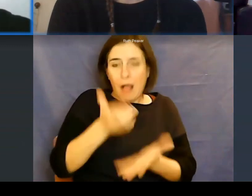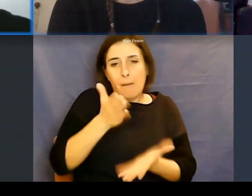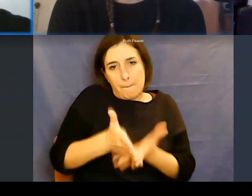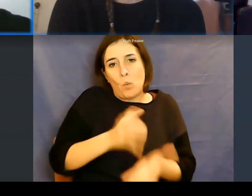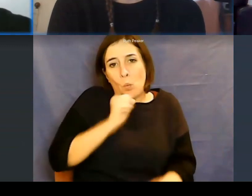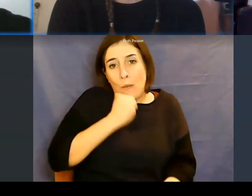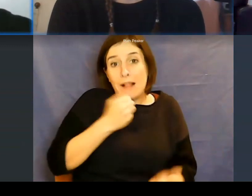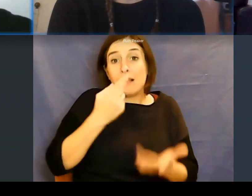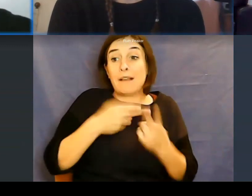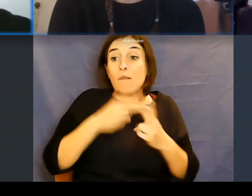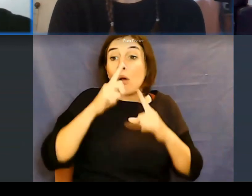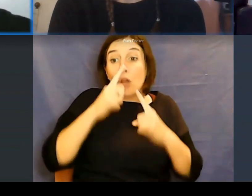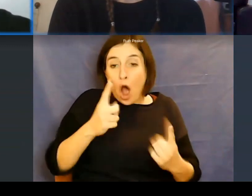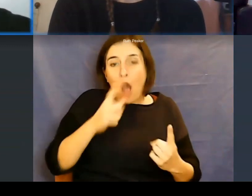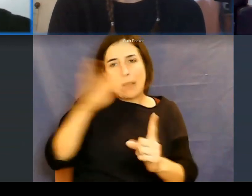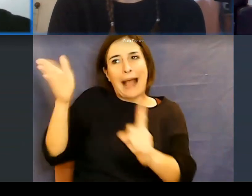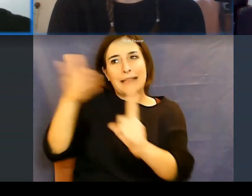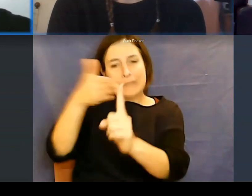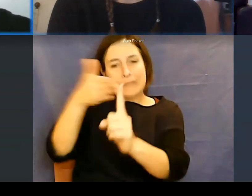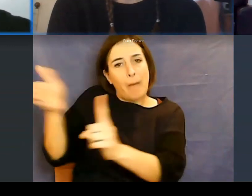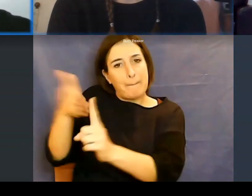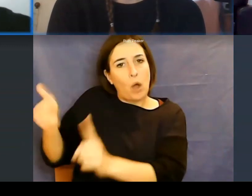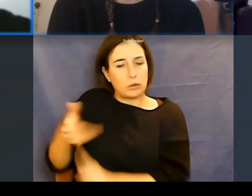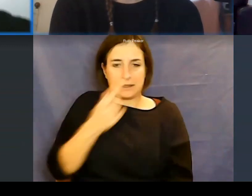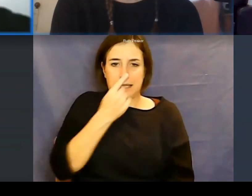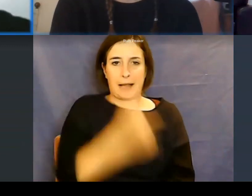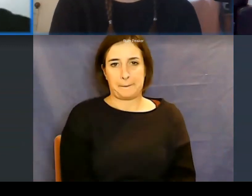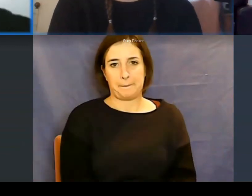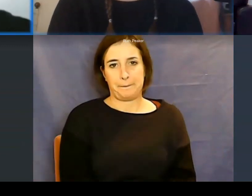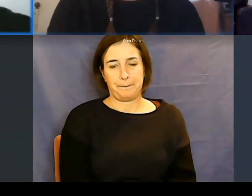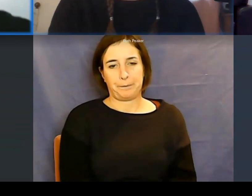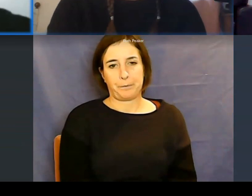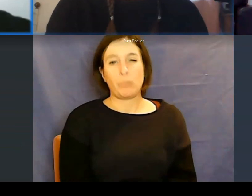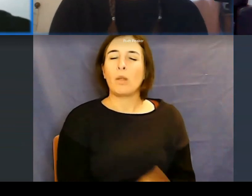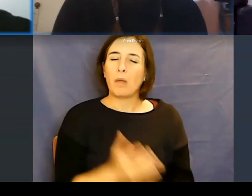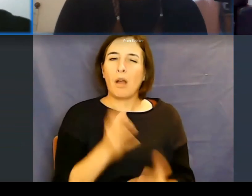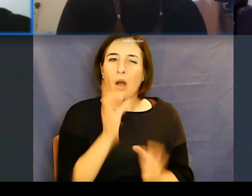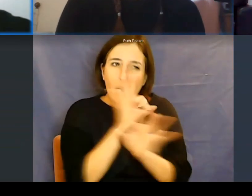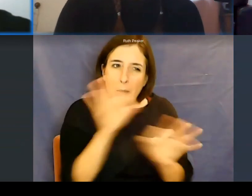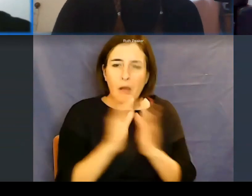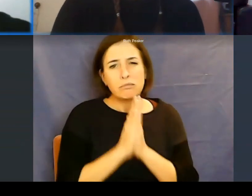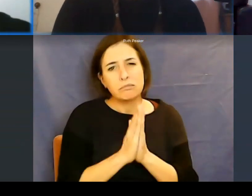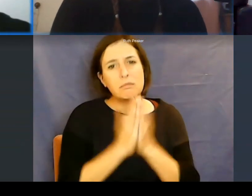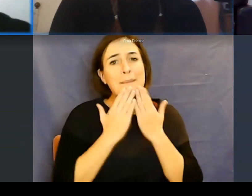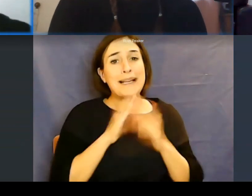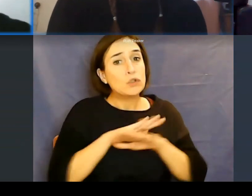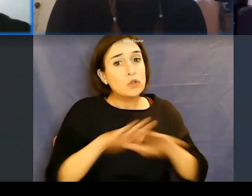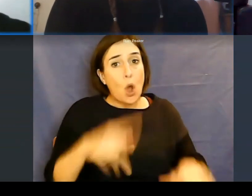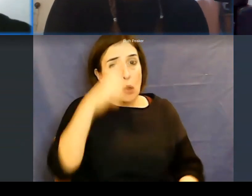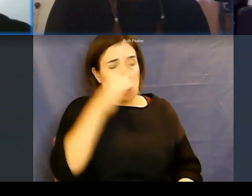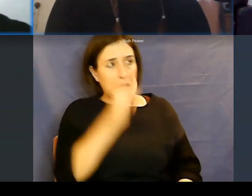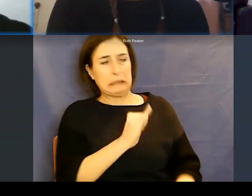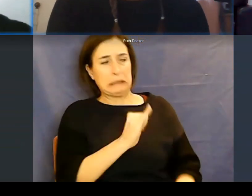So main takeaway is, don't see it as in the too difficult to do trade. Commit to some positive